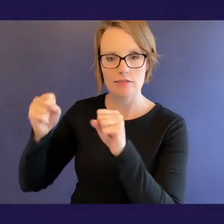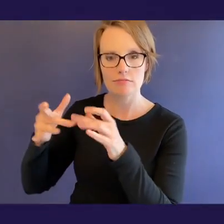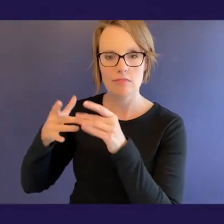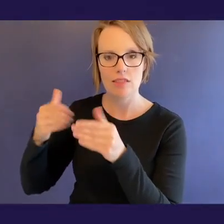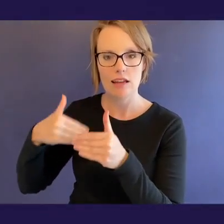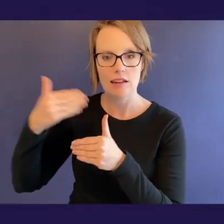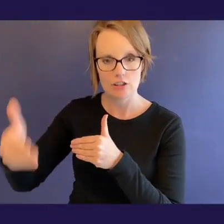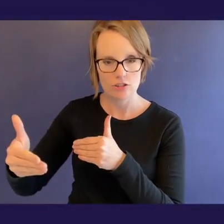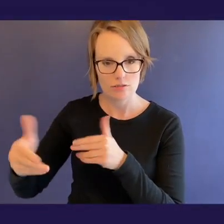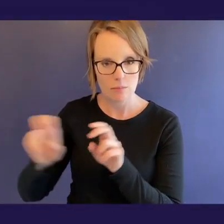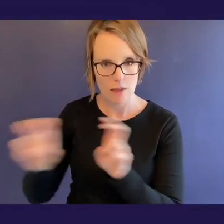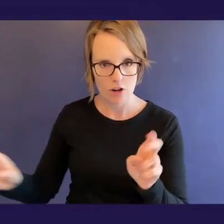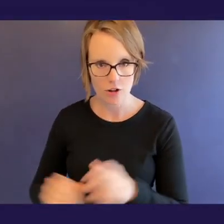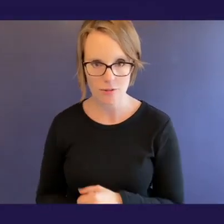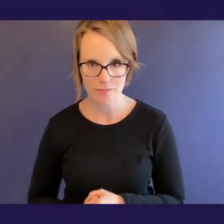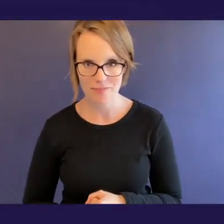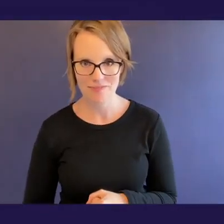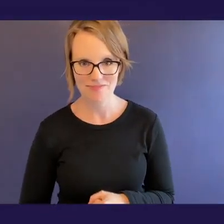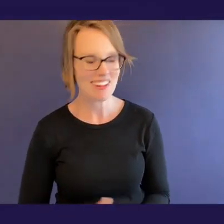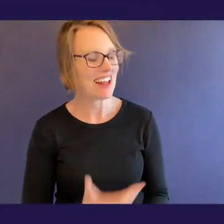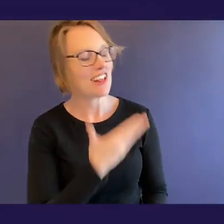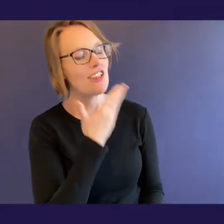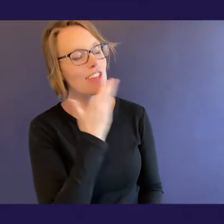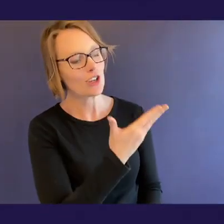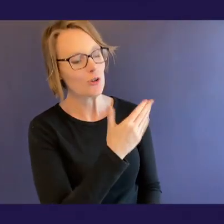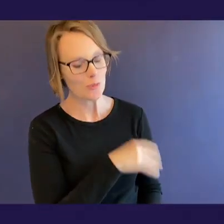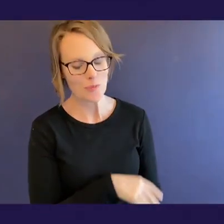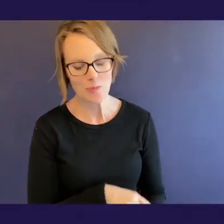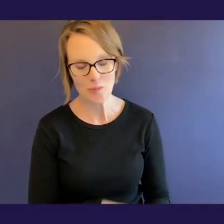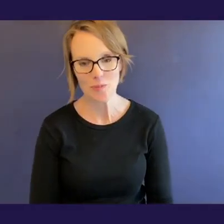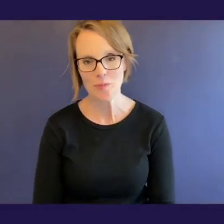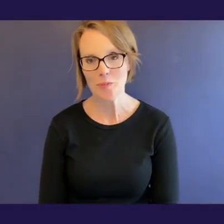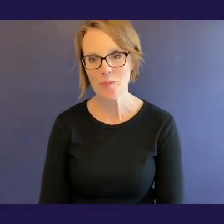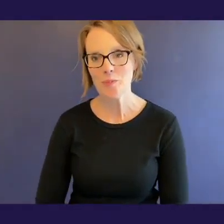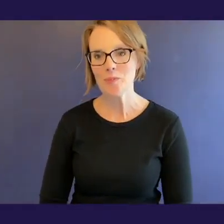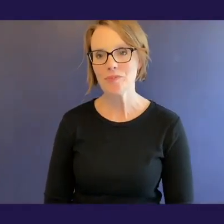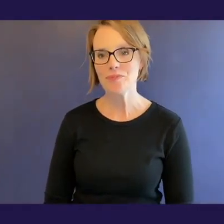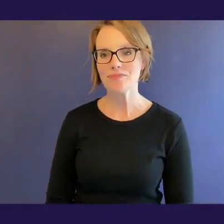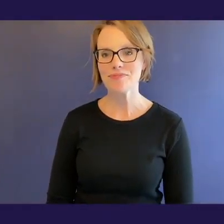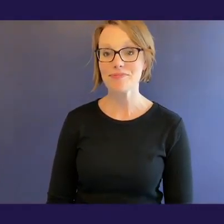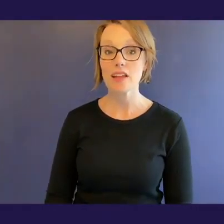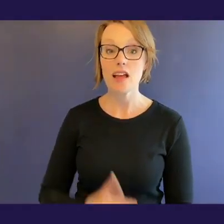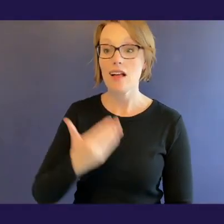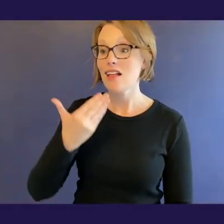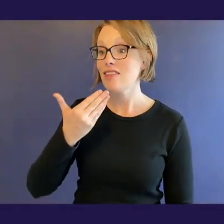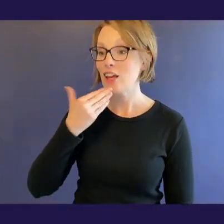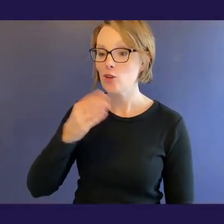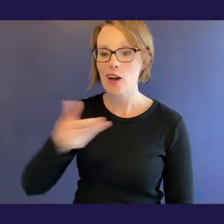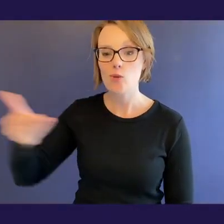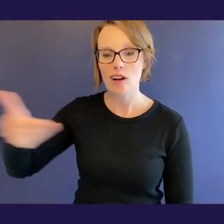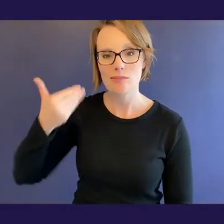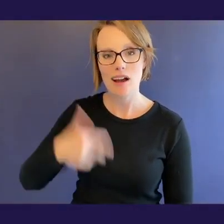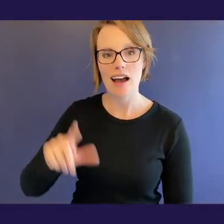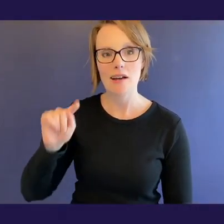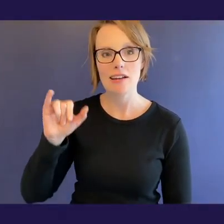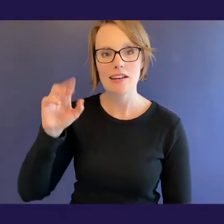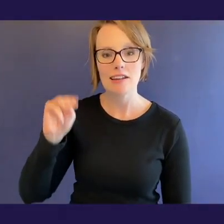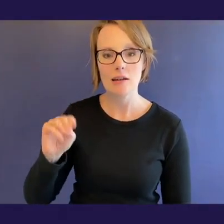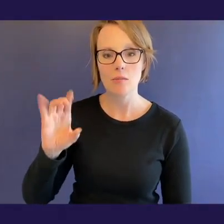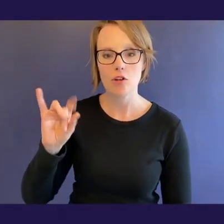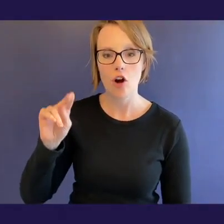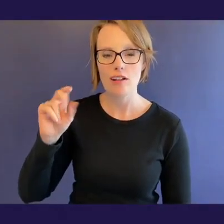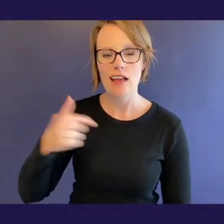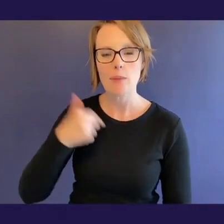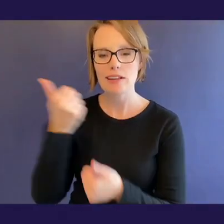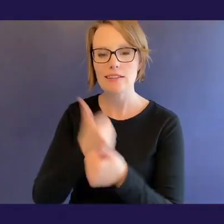Tim. So. Thank you so much, Dr. Viswanath. Thank you and welcome. I am Tim Collins. I am a senior